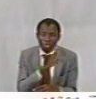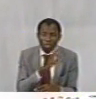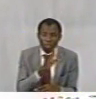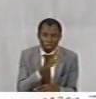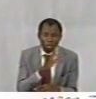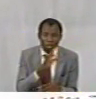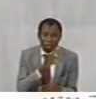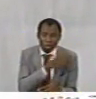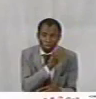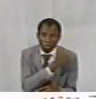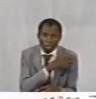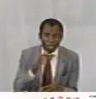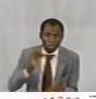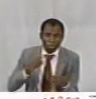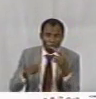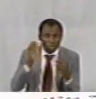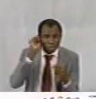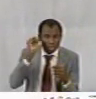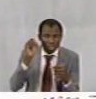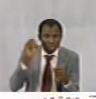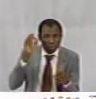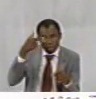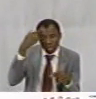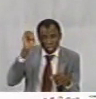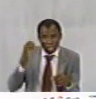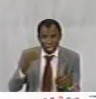because she was pregnant. And they had